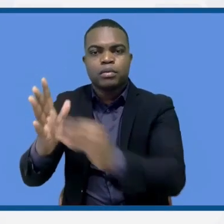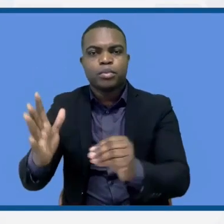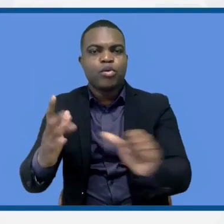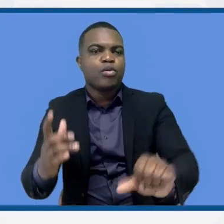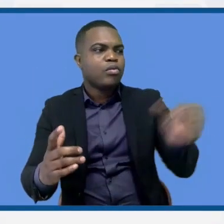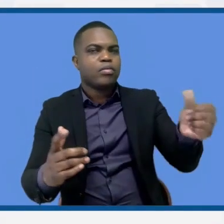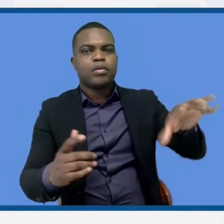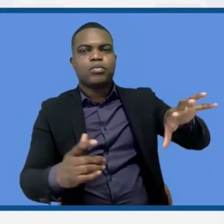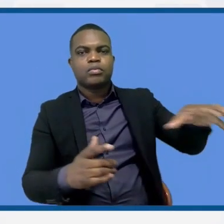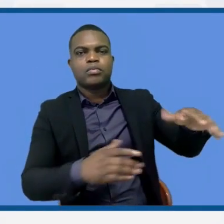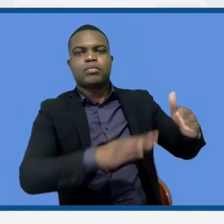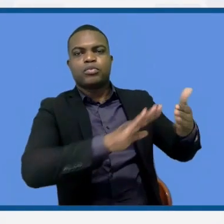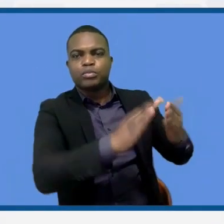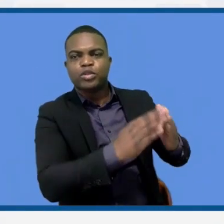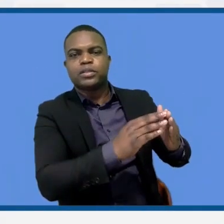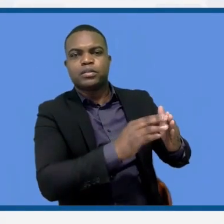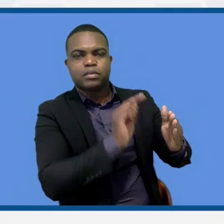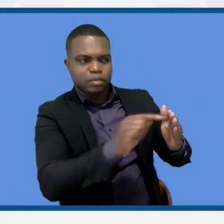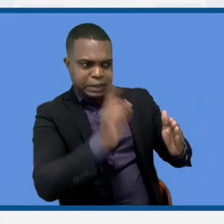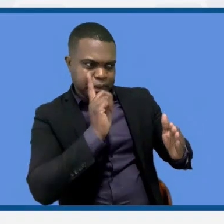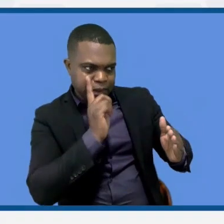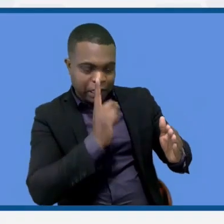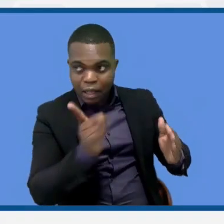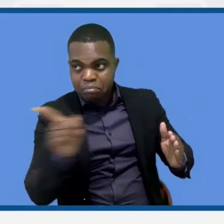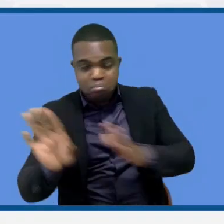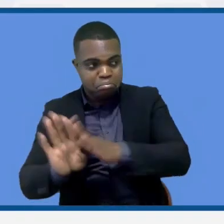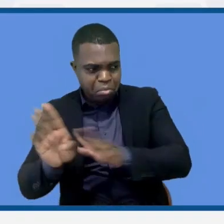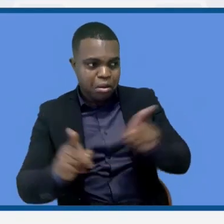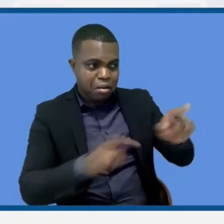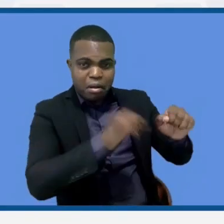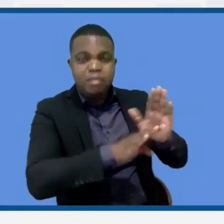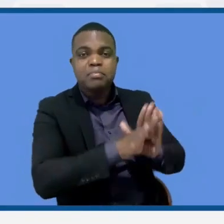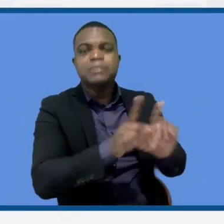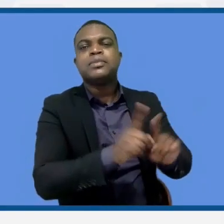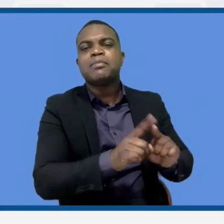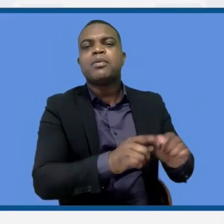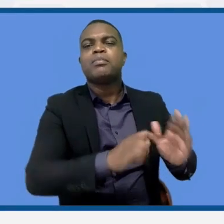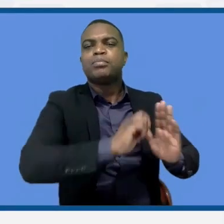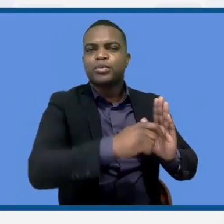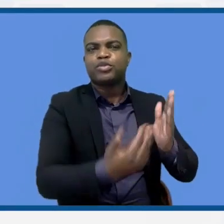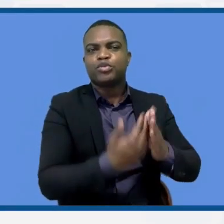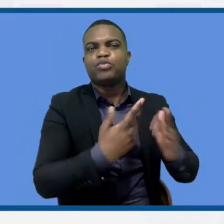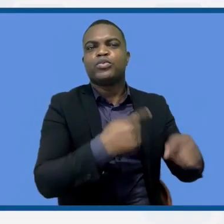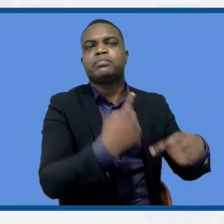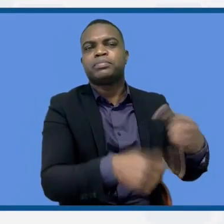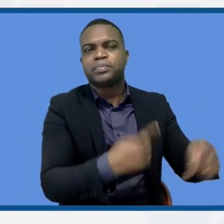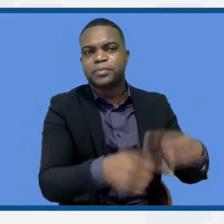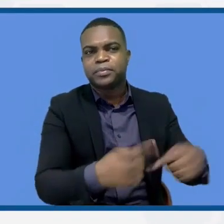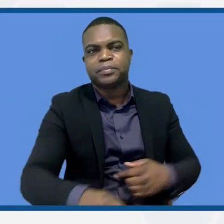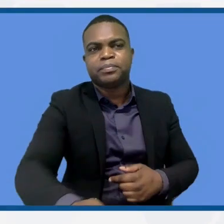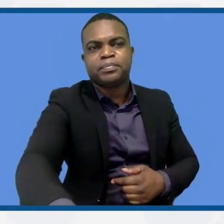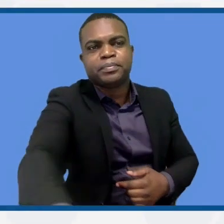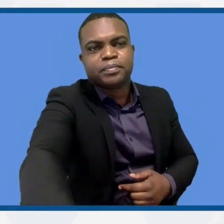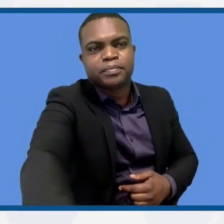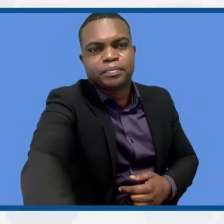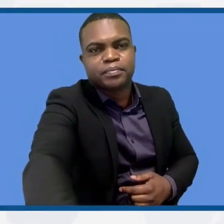working in the upland watershed communities. So therefore, this methodology, this process is one that is transferable and is one that is